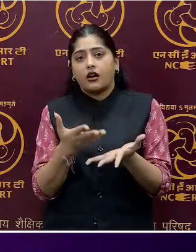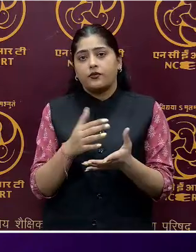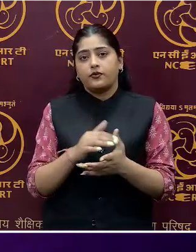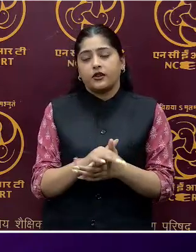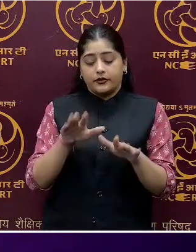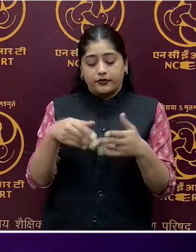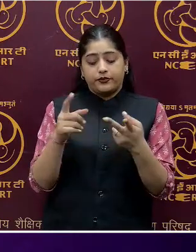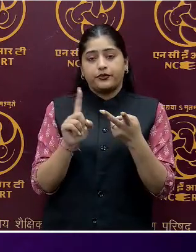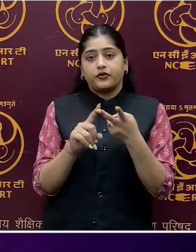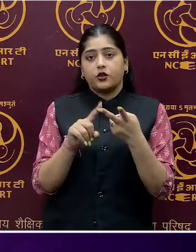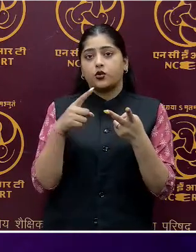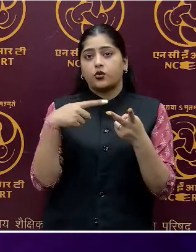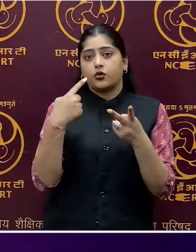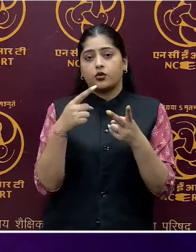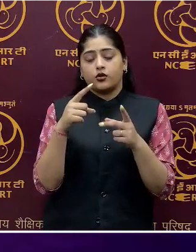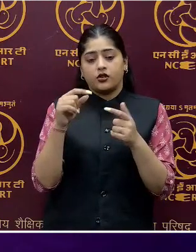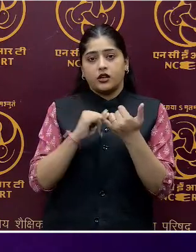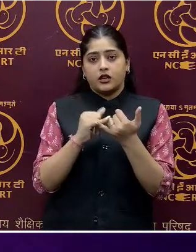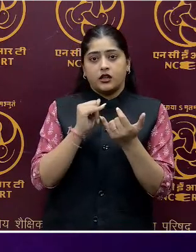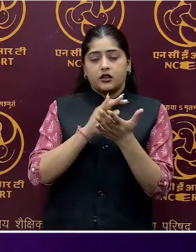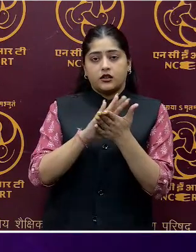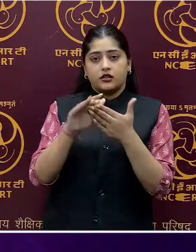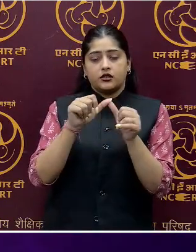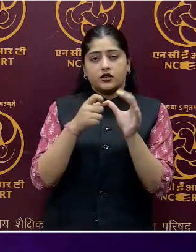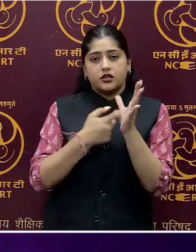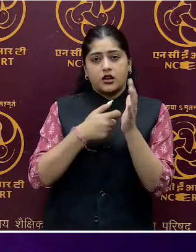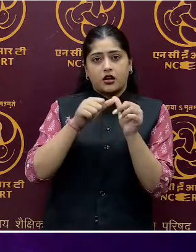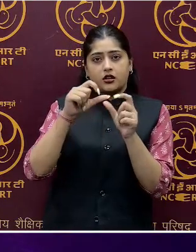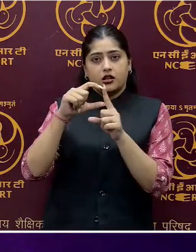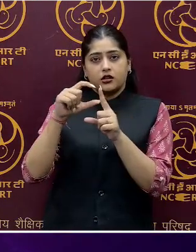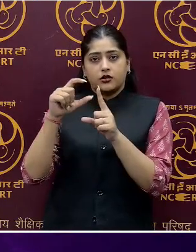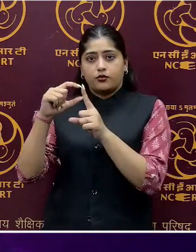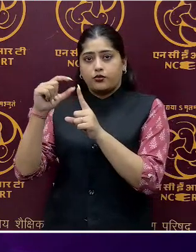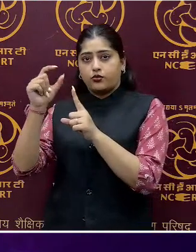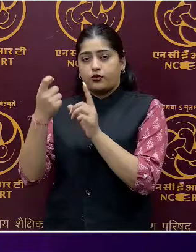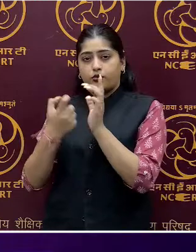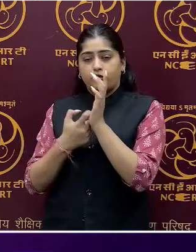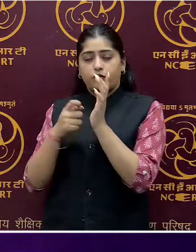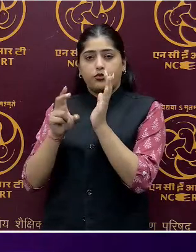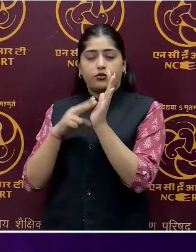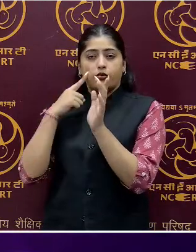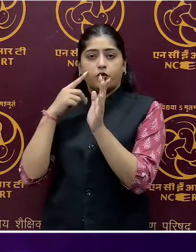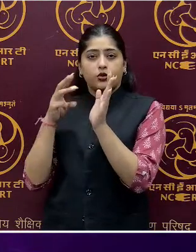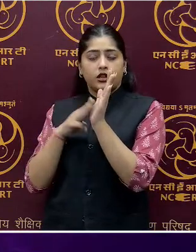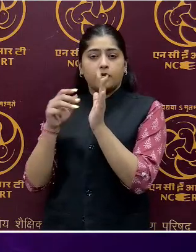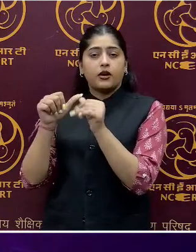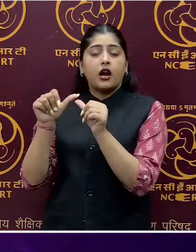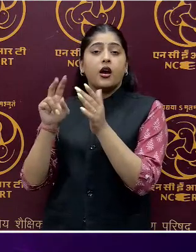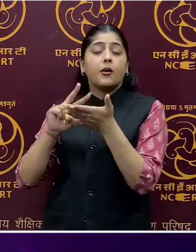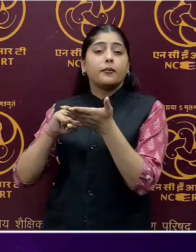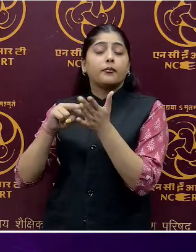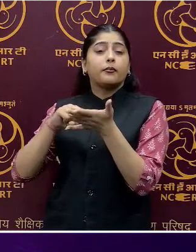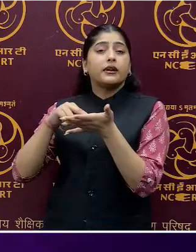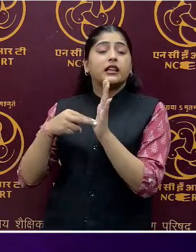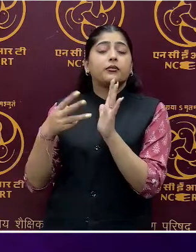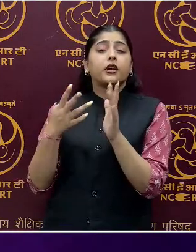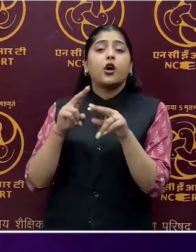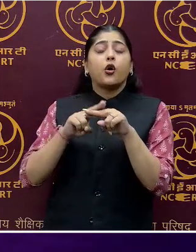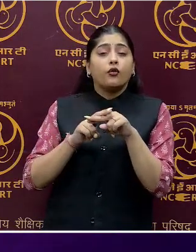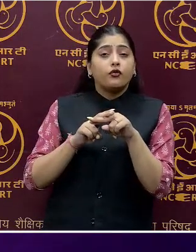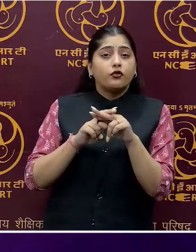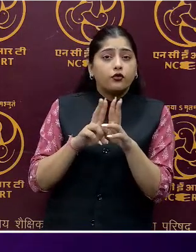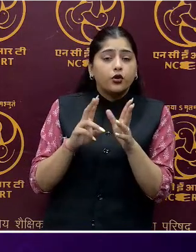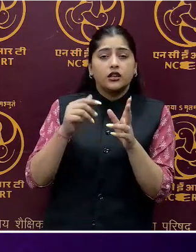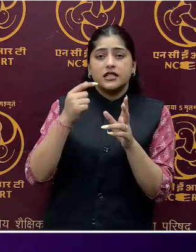festival that we are talking about is Sharad Purnima. Okay. Sharad Purnima is celebrated on a full moon night. It is celebrated in the month of